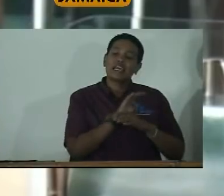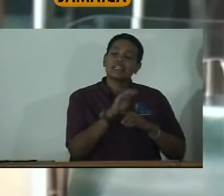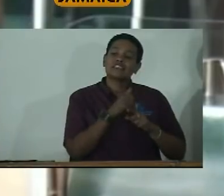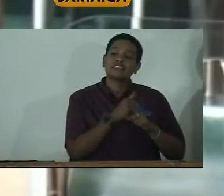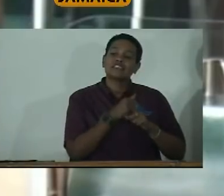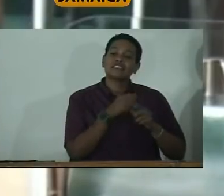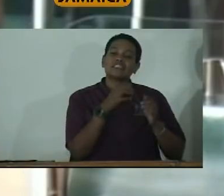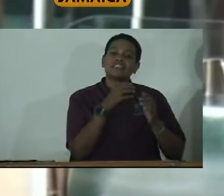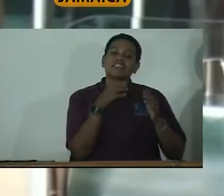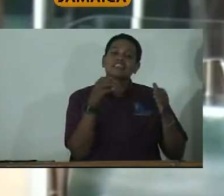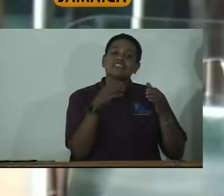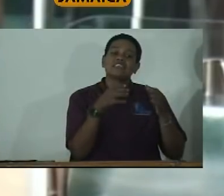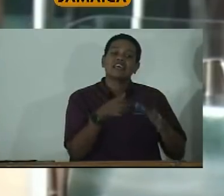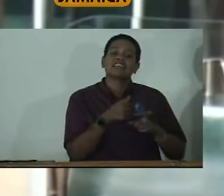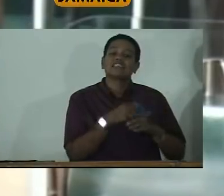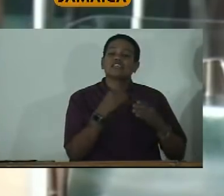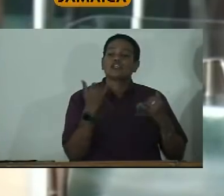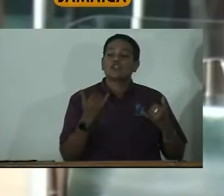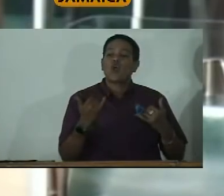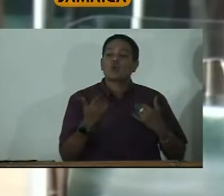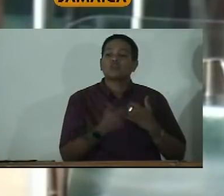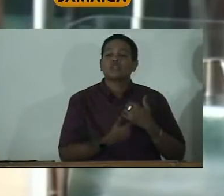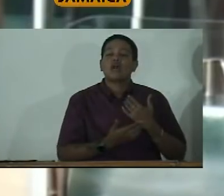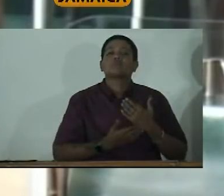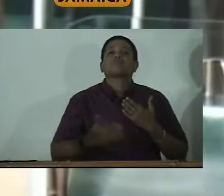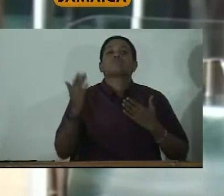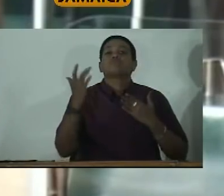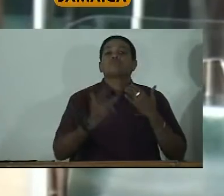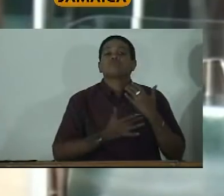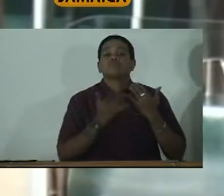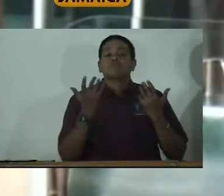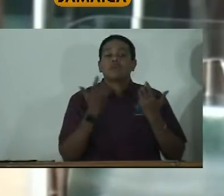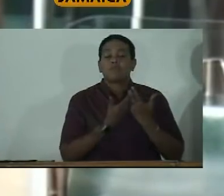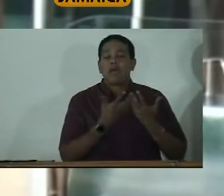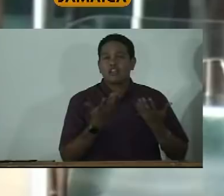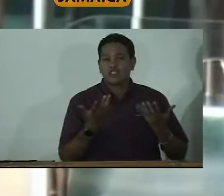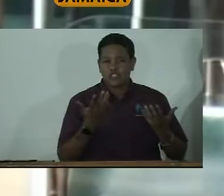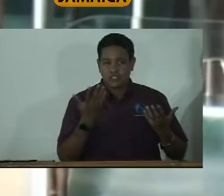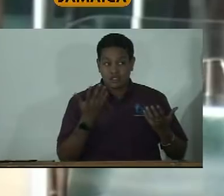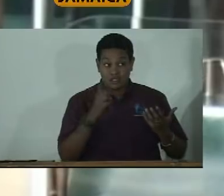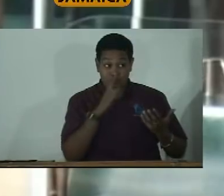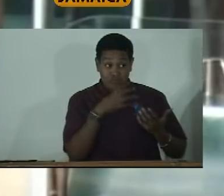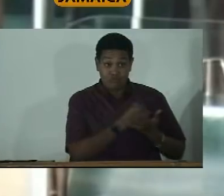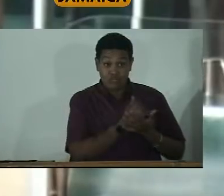sector, into the 21st century. It is about using